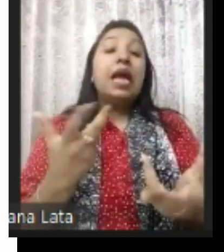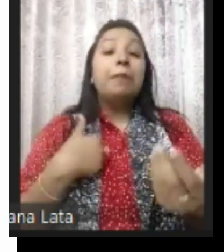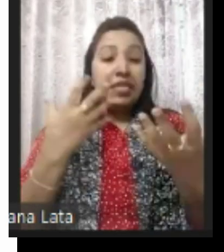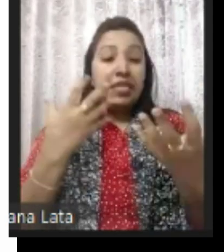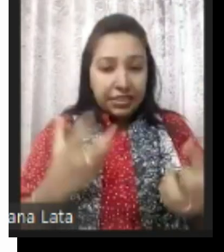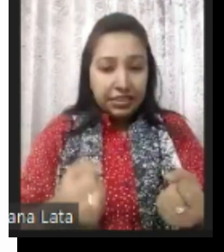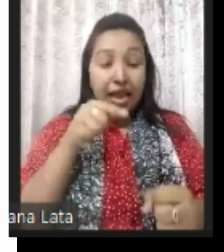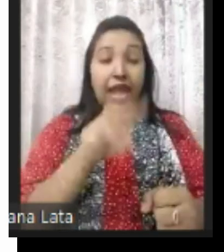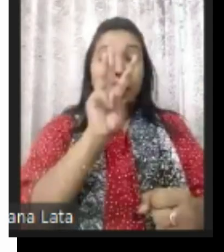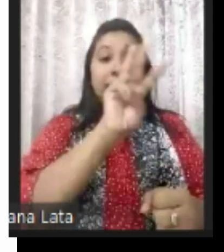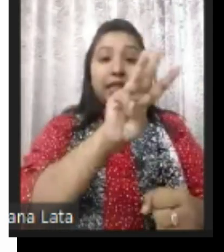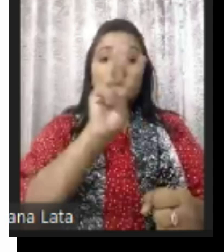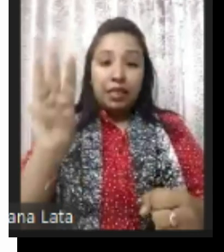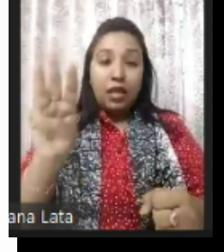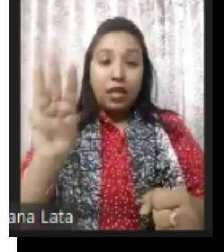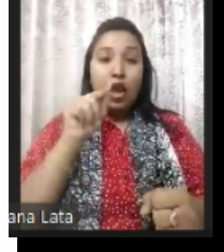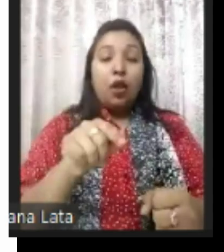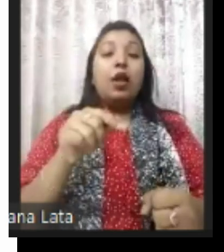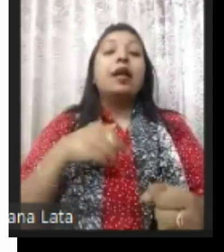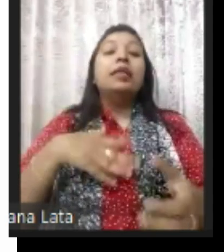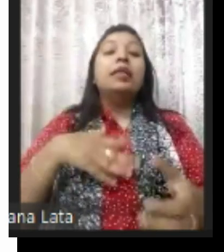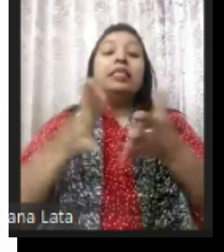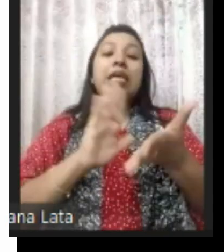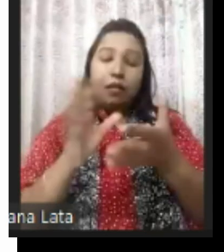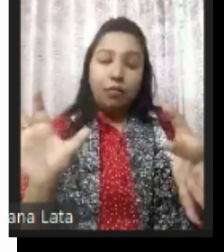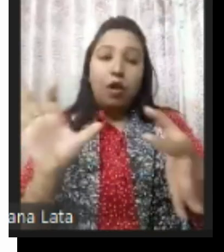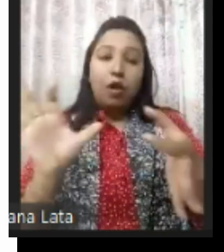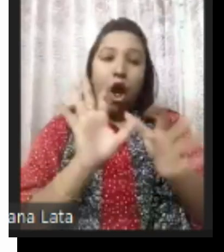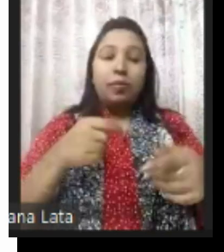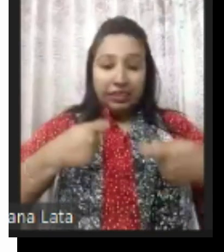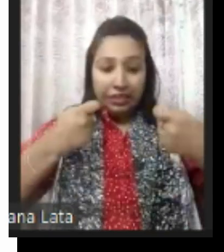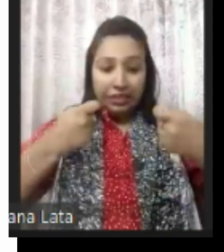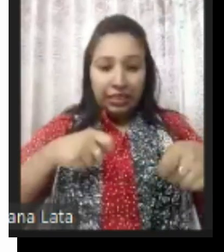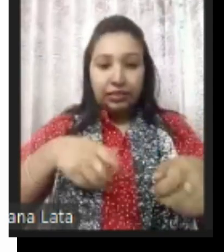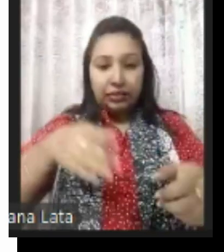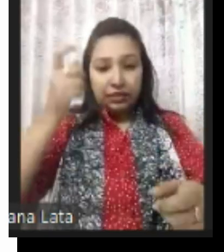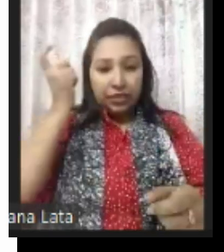this national helpline will be inclusive for all. So I would like to